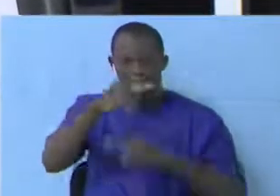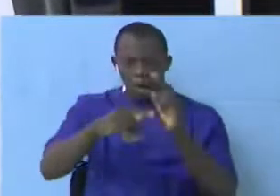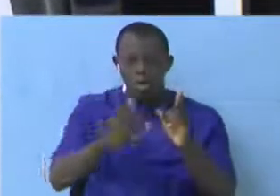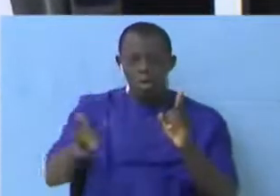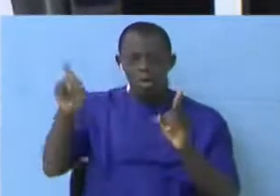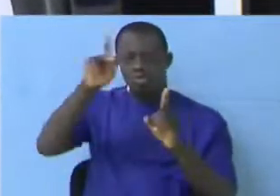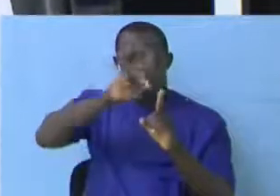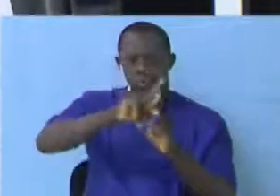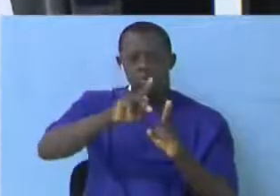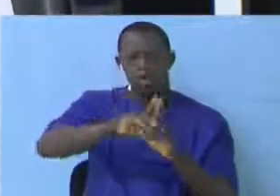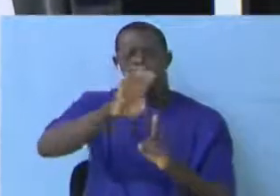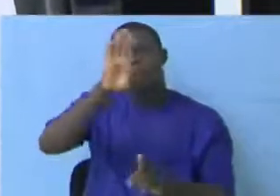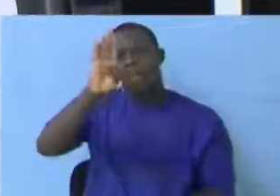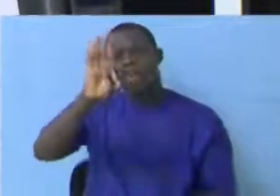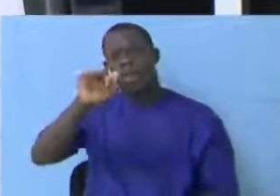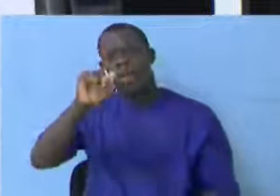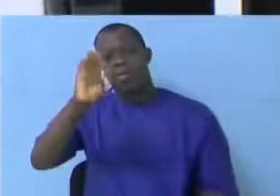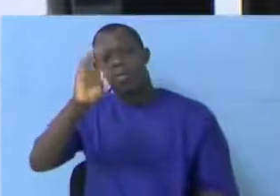here. Baba Job.